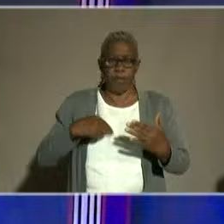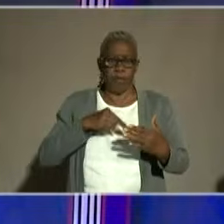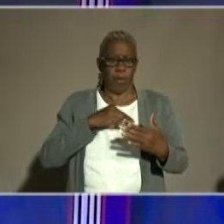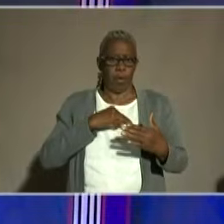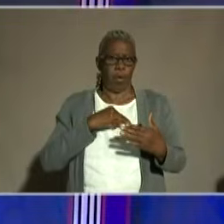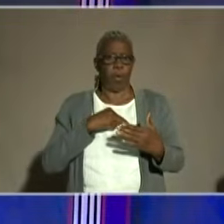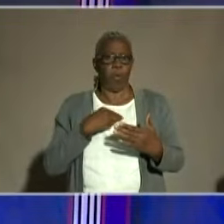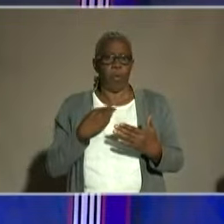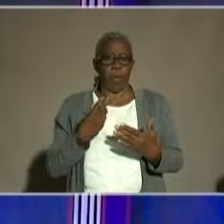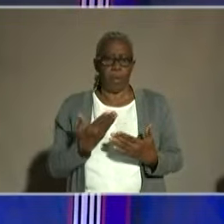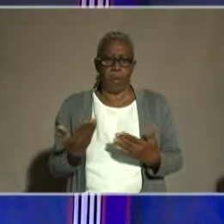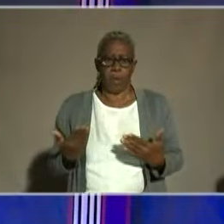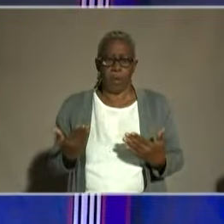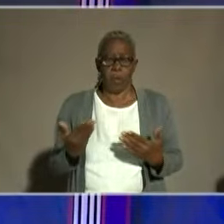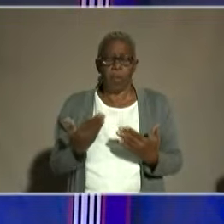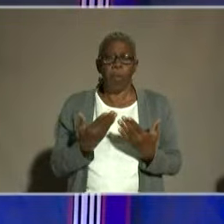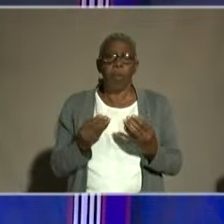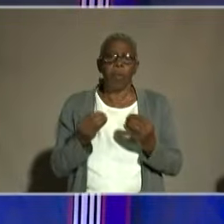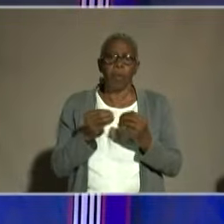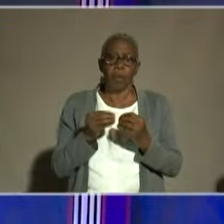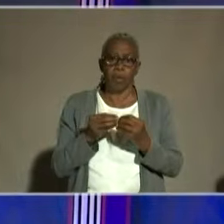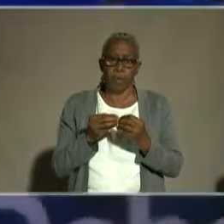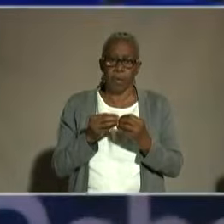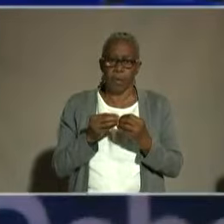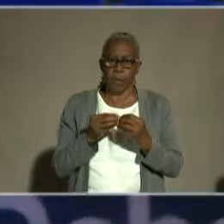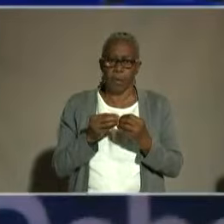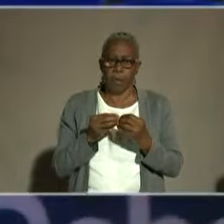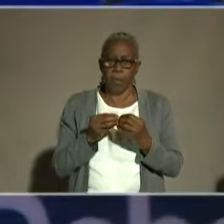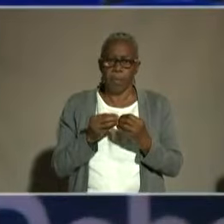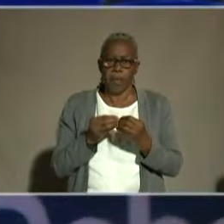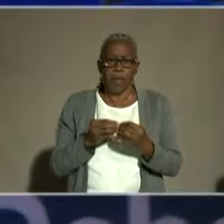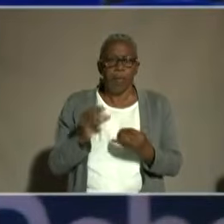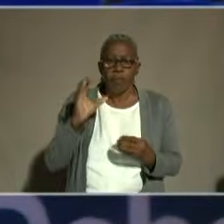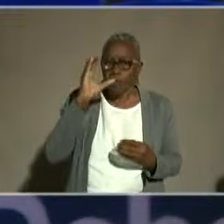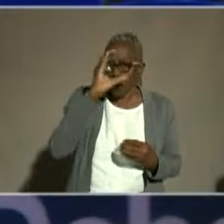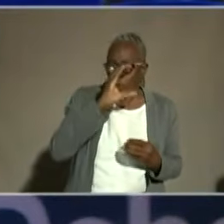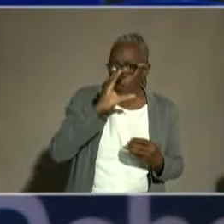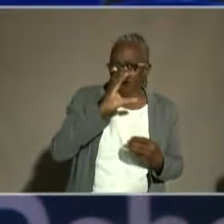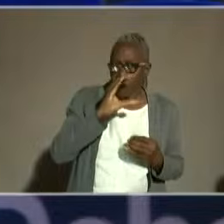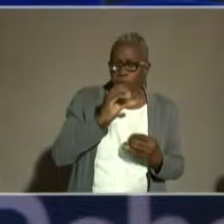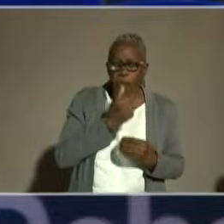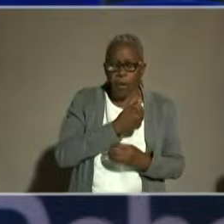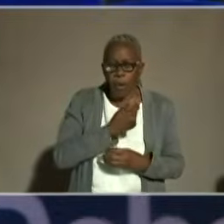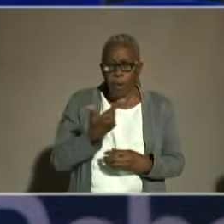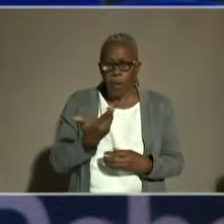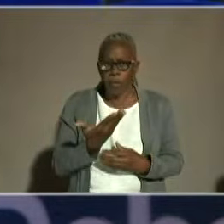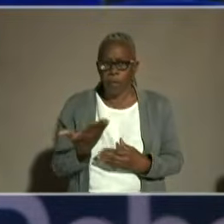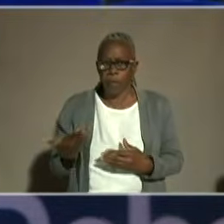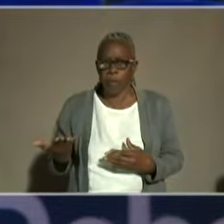that, however, is the fact that in seeking to have all of these